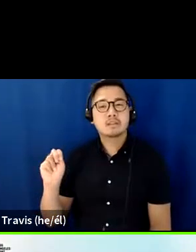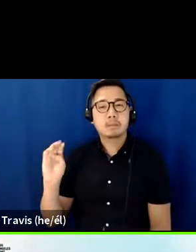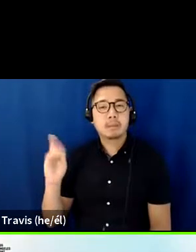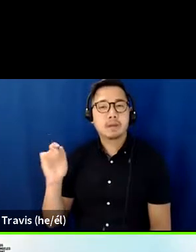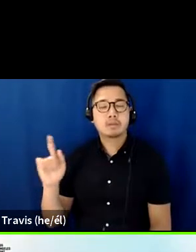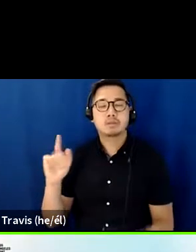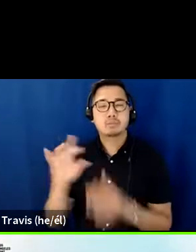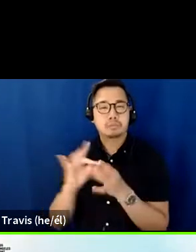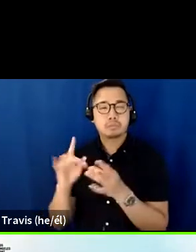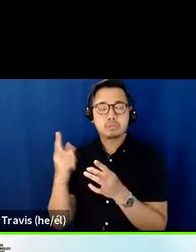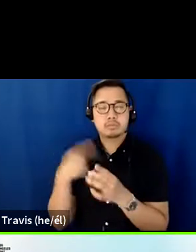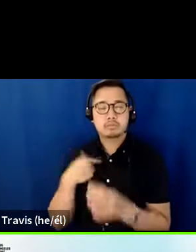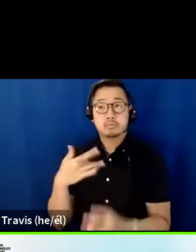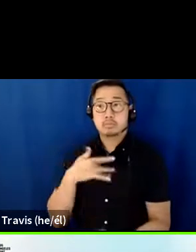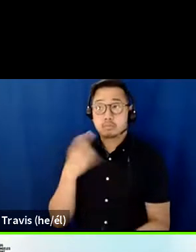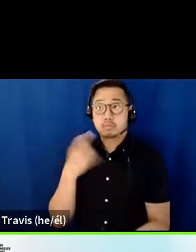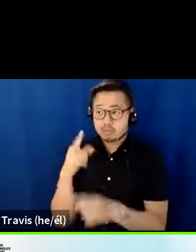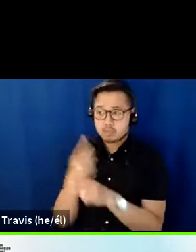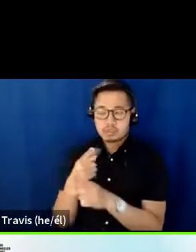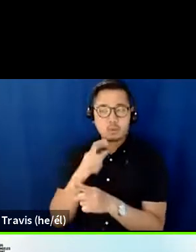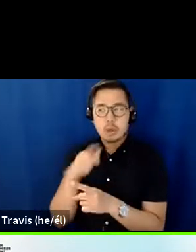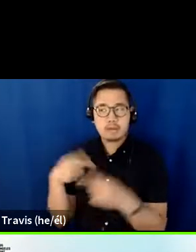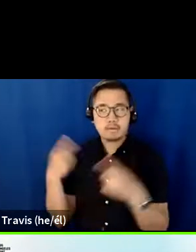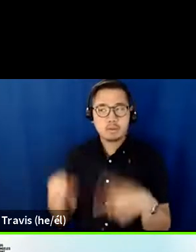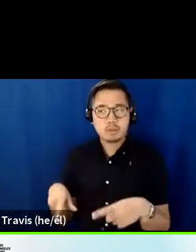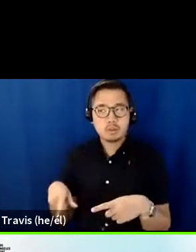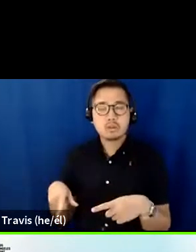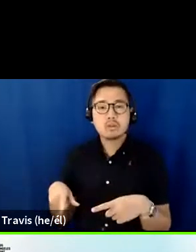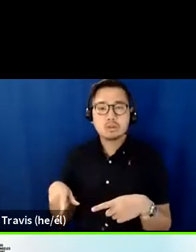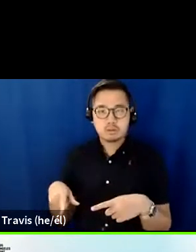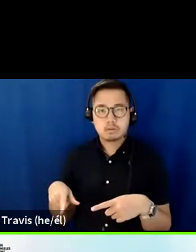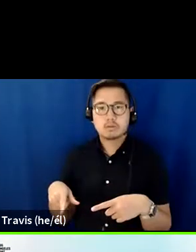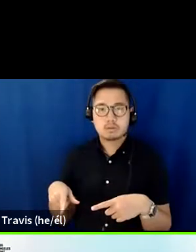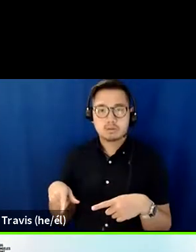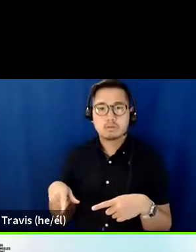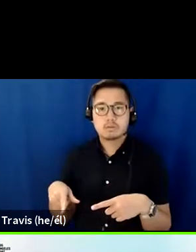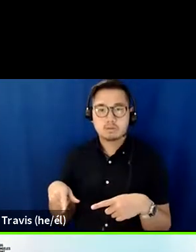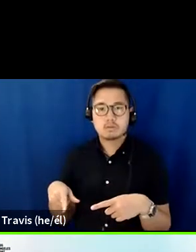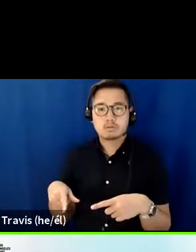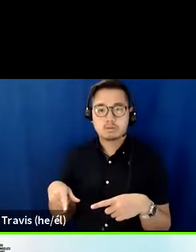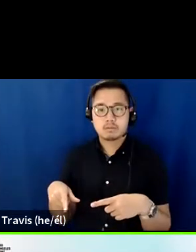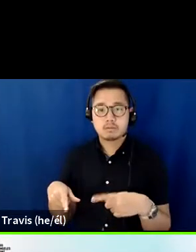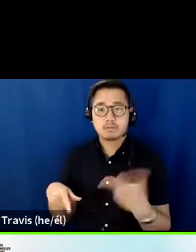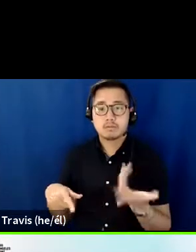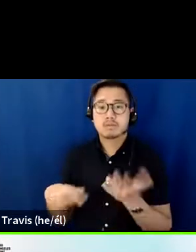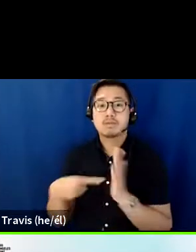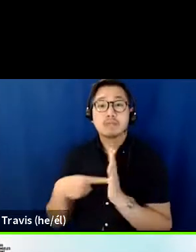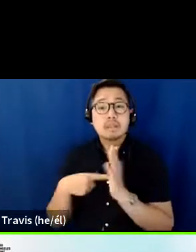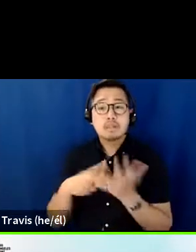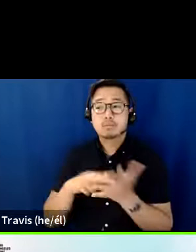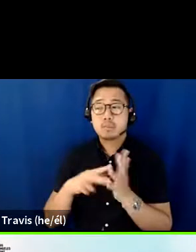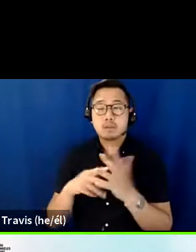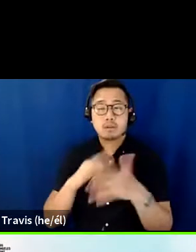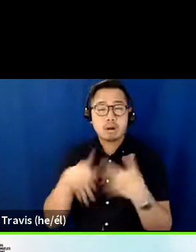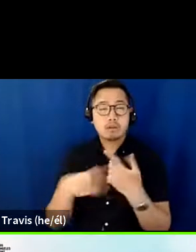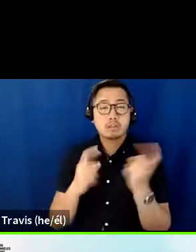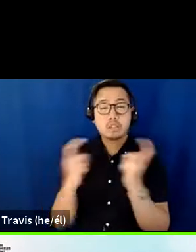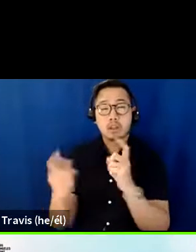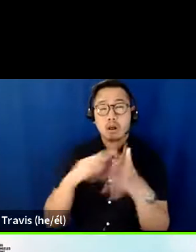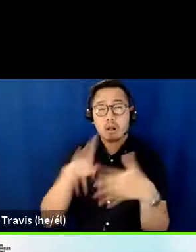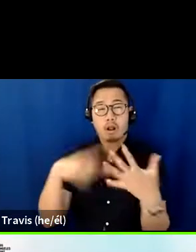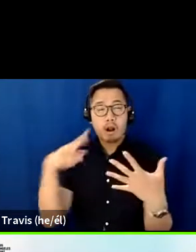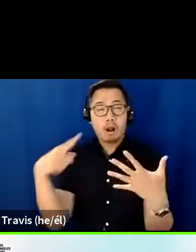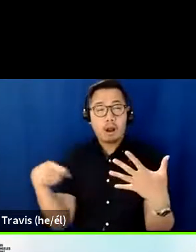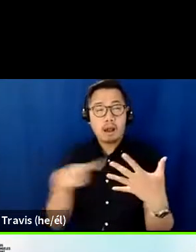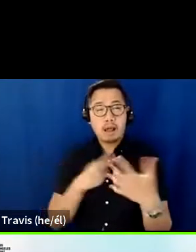is that we don't have to agree. Okay, we don't have to agree about Chinese food. We don't have to agree on, you